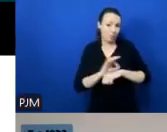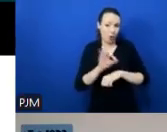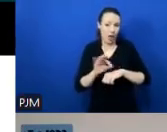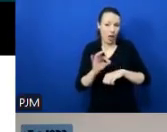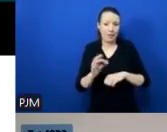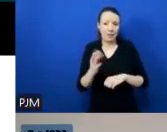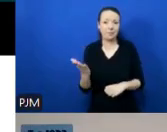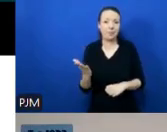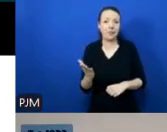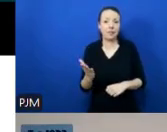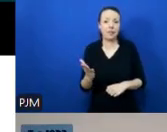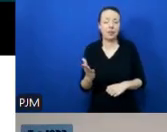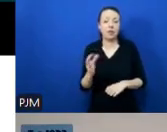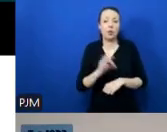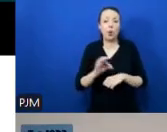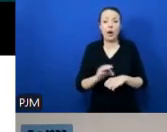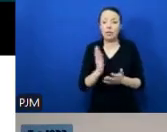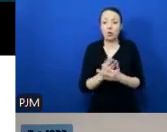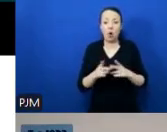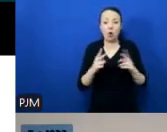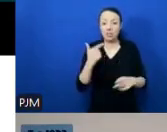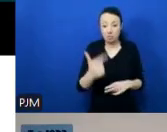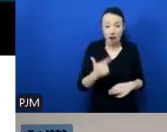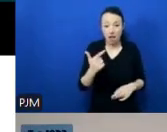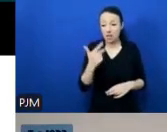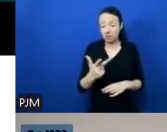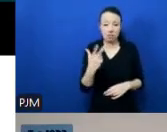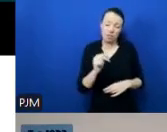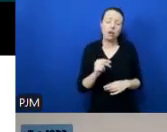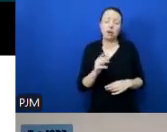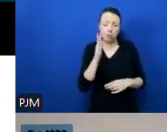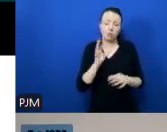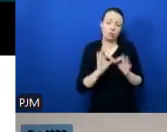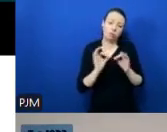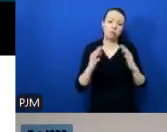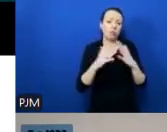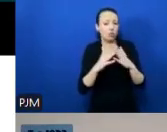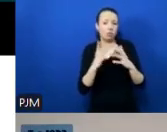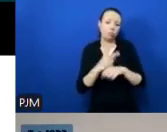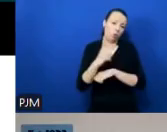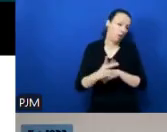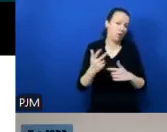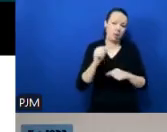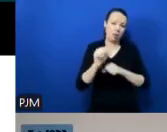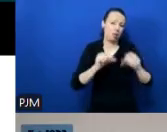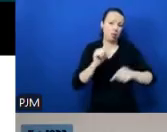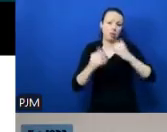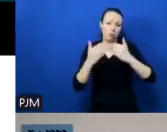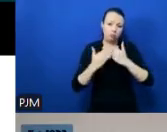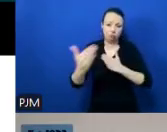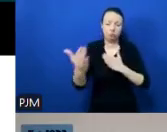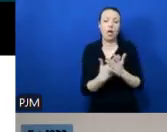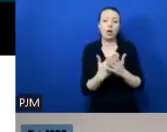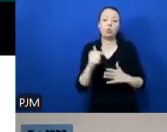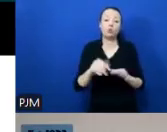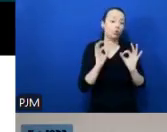see it very clearly here. It's not a project for 2-3 years, maybe for a decade or more decades. So